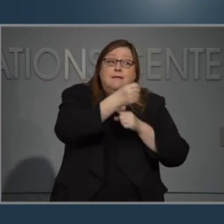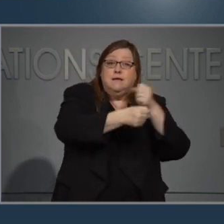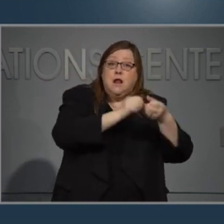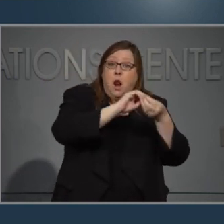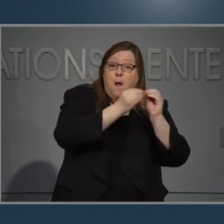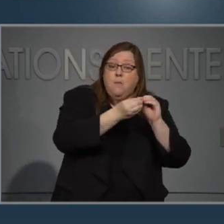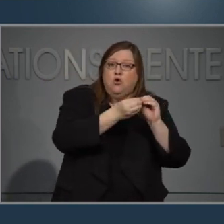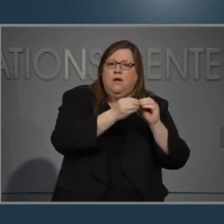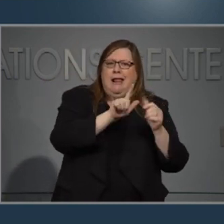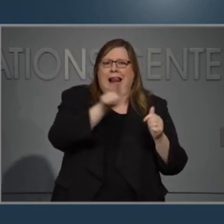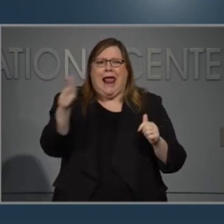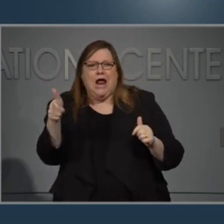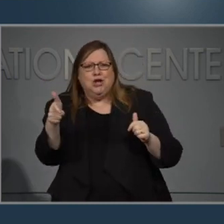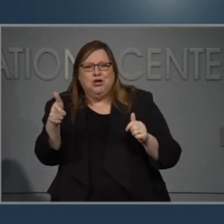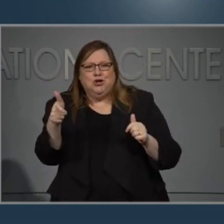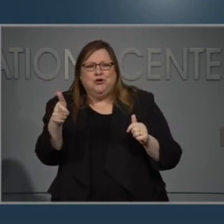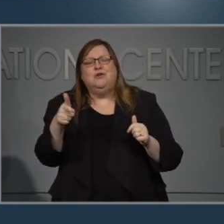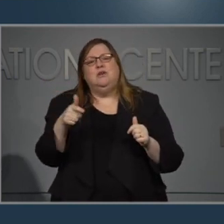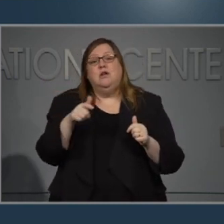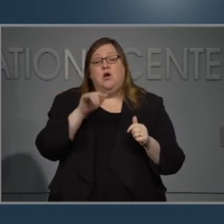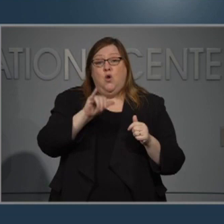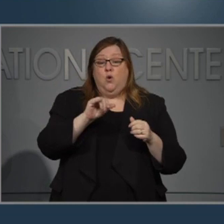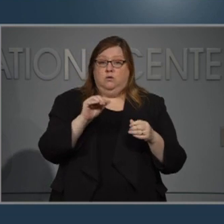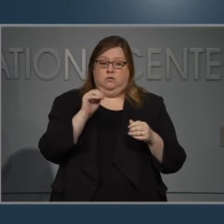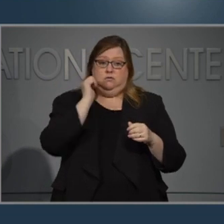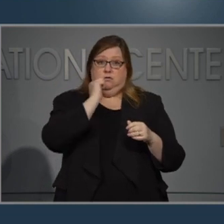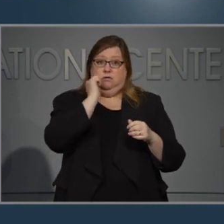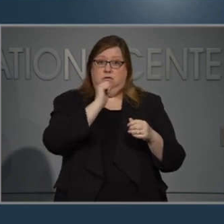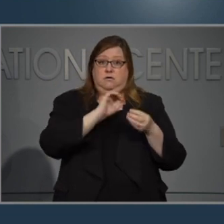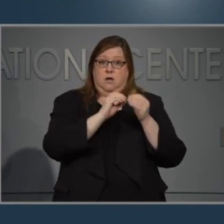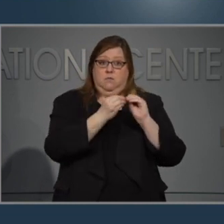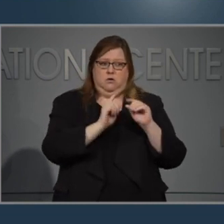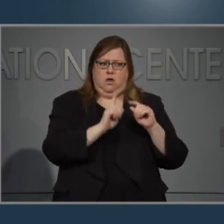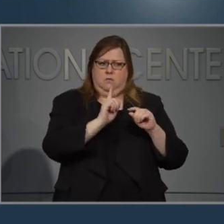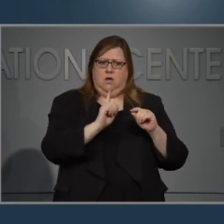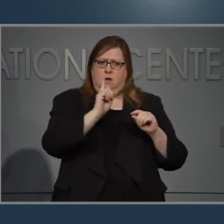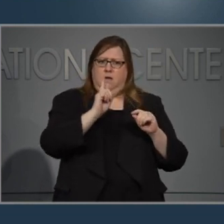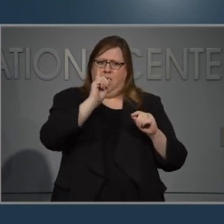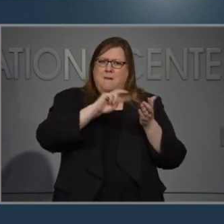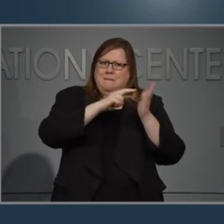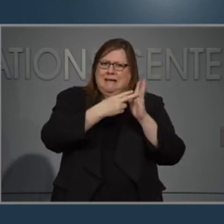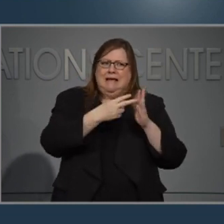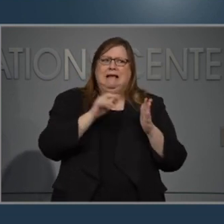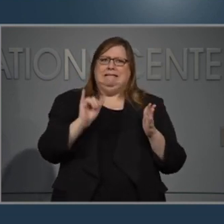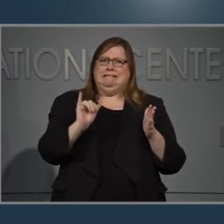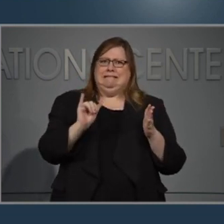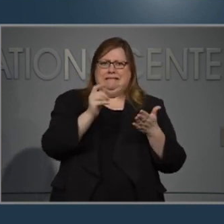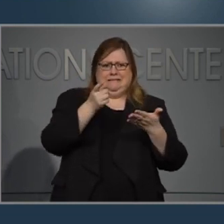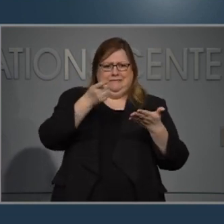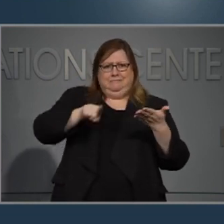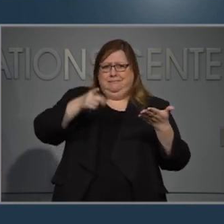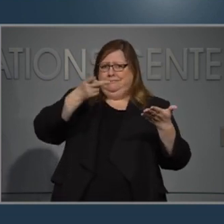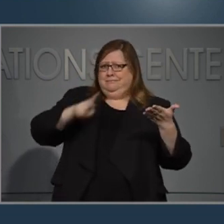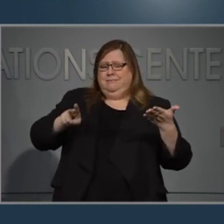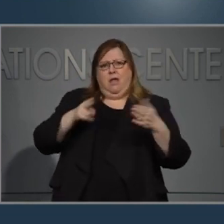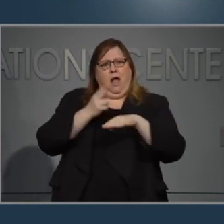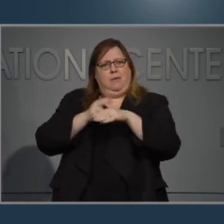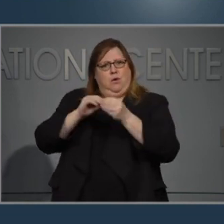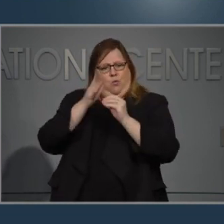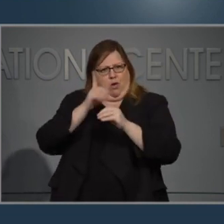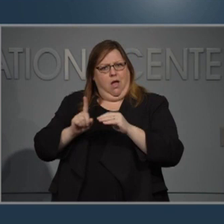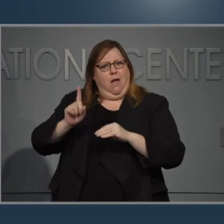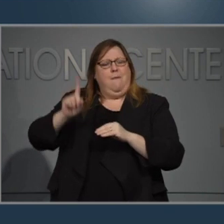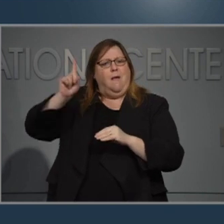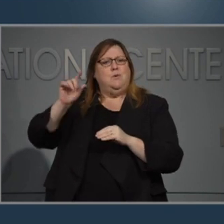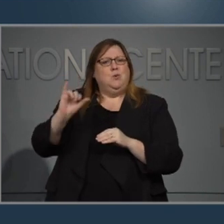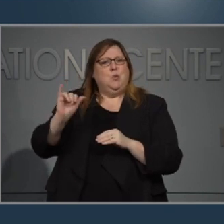will continue to see an increase in this metric in the weeks ahead. That's why we're in constant communication with our hospitals across the